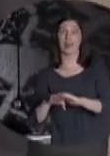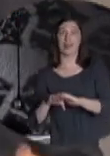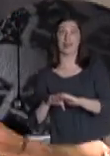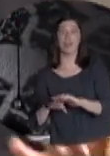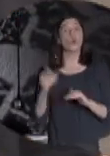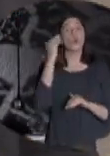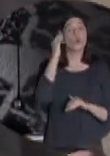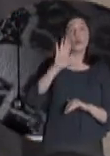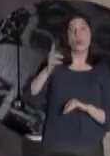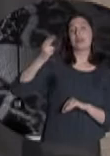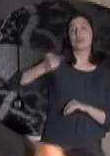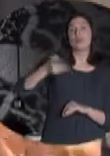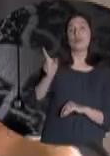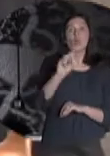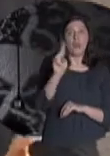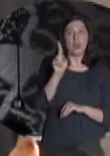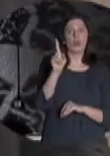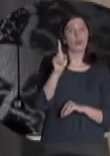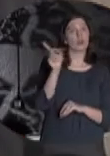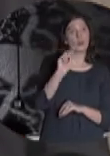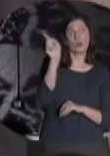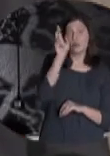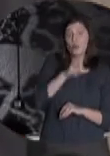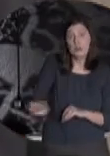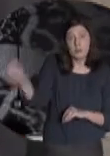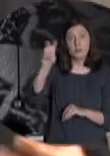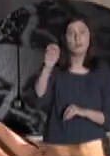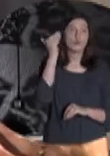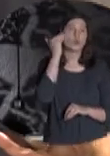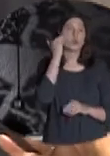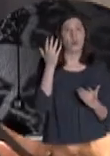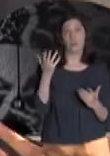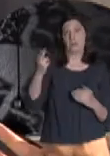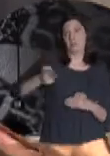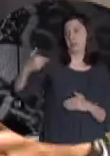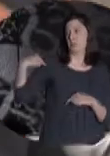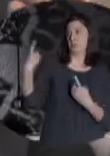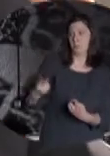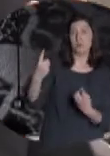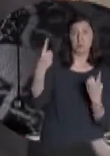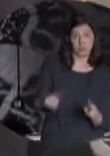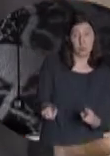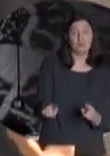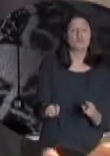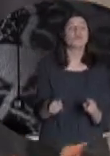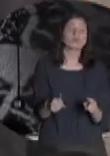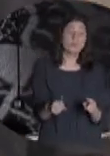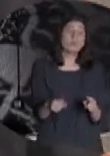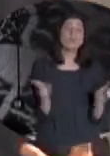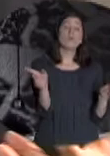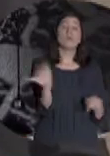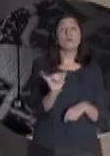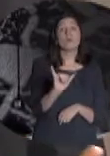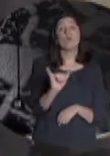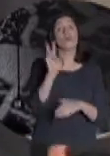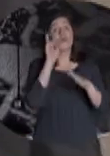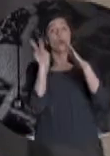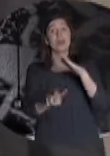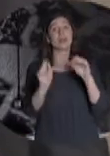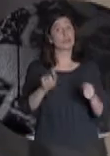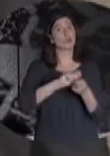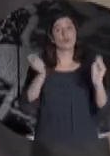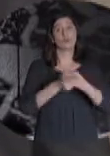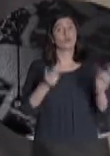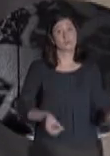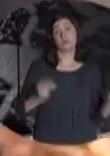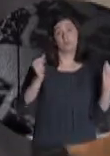just kind of know the history of where you are, where you're traveling. And also, again, the forecast can change really rapidly and really